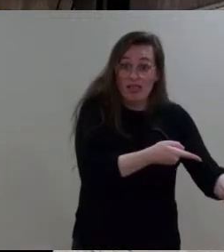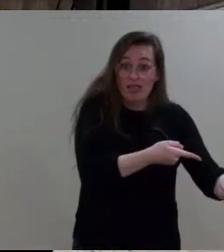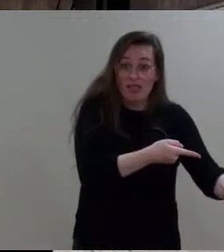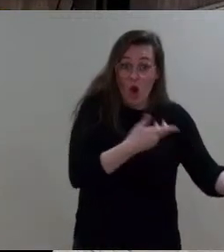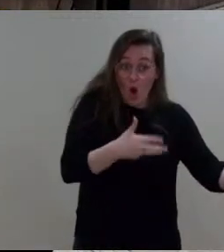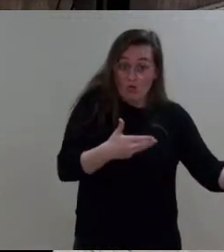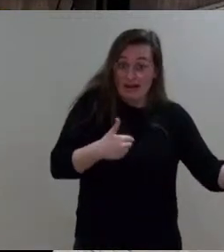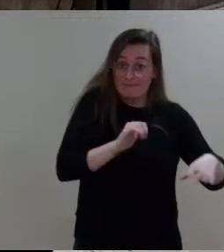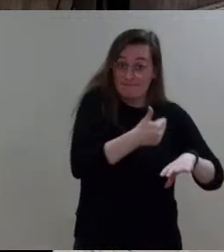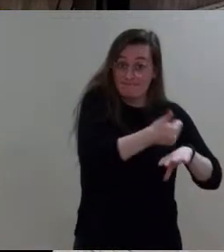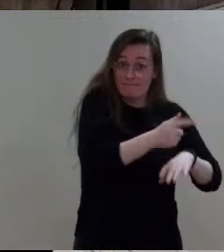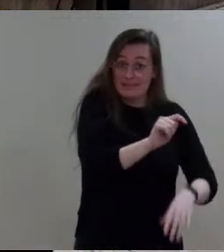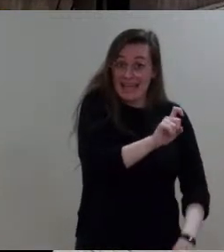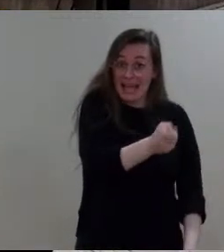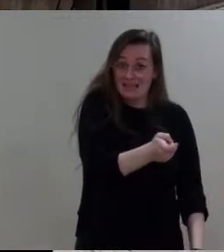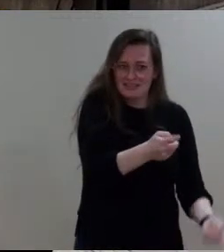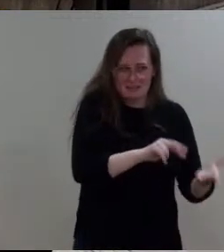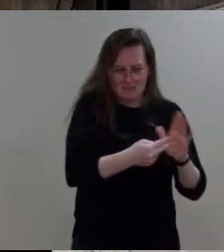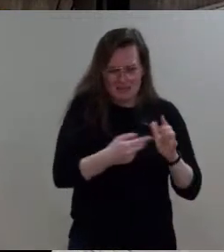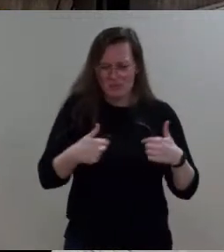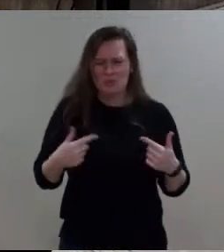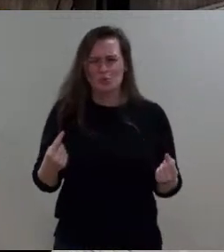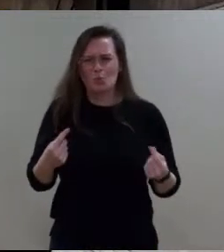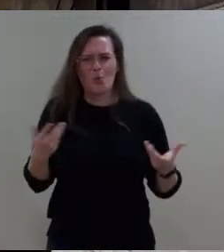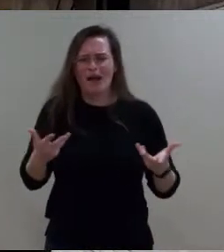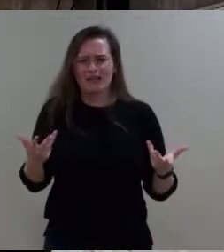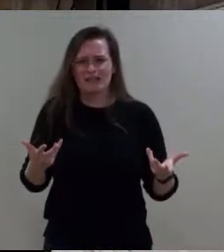tax, what are we doing?